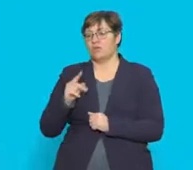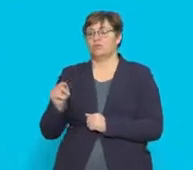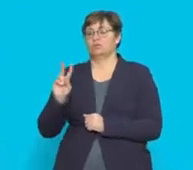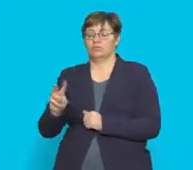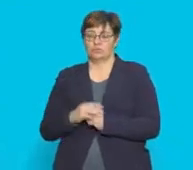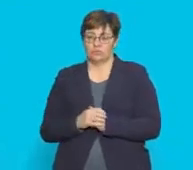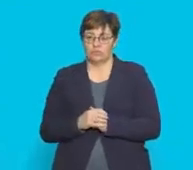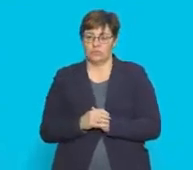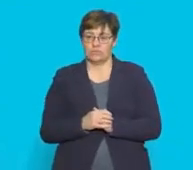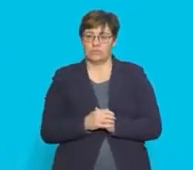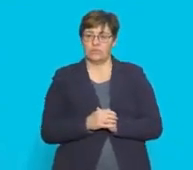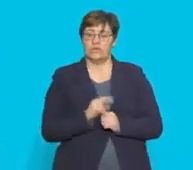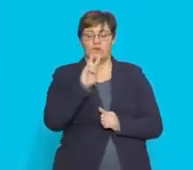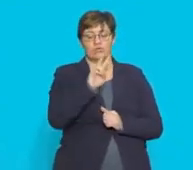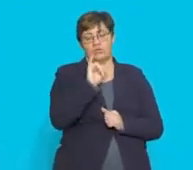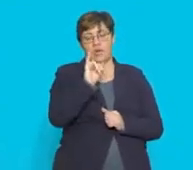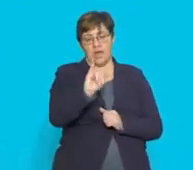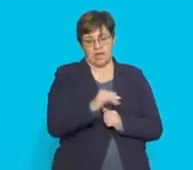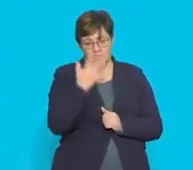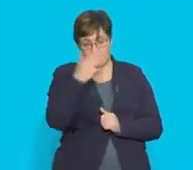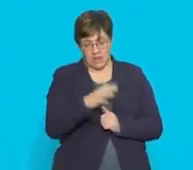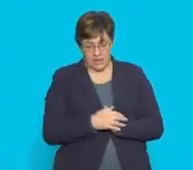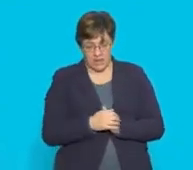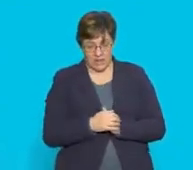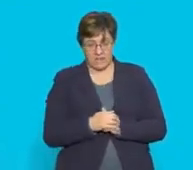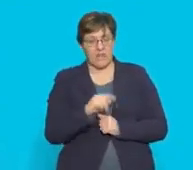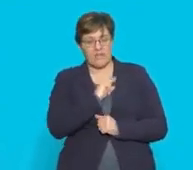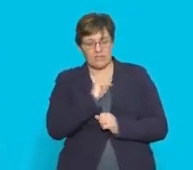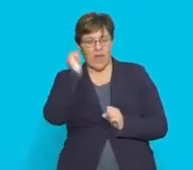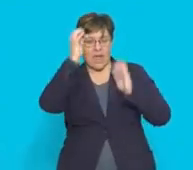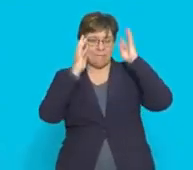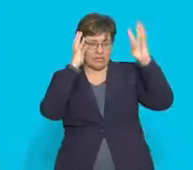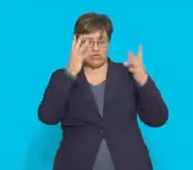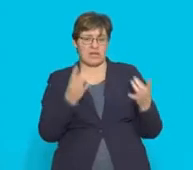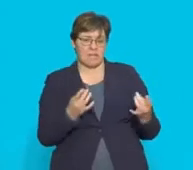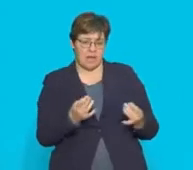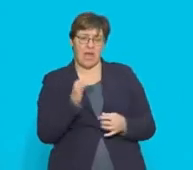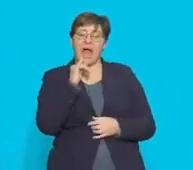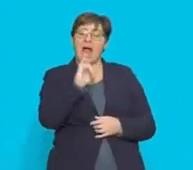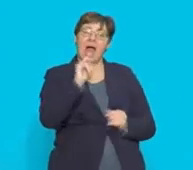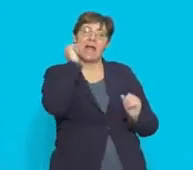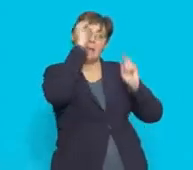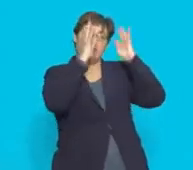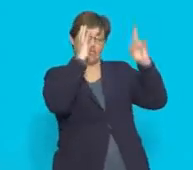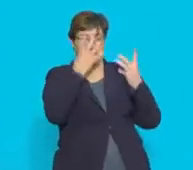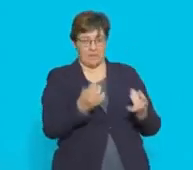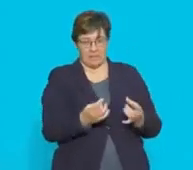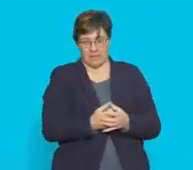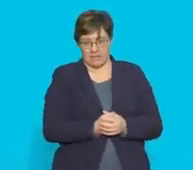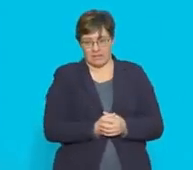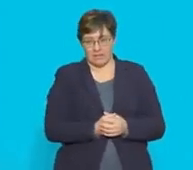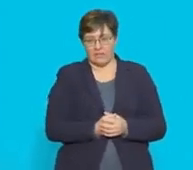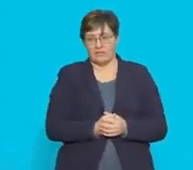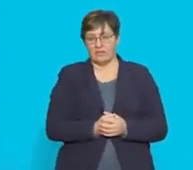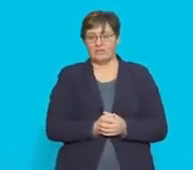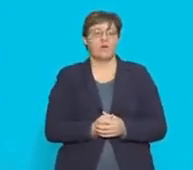4 will be 2, so it will just be 2I. Hence, we call them imaginary numbers. The I stands for the imaginary. And